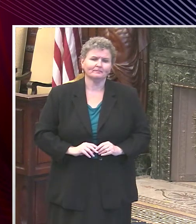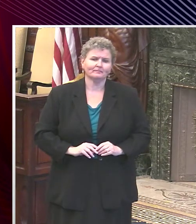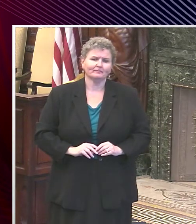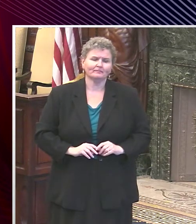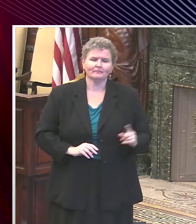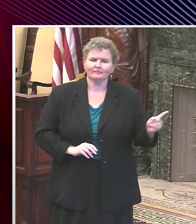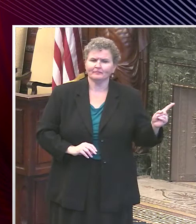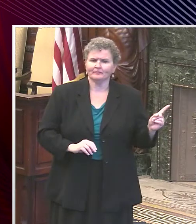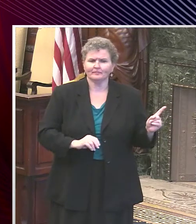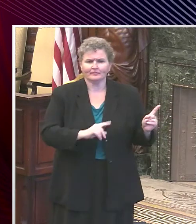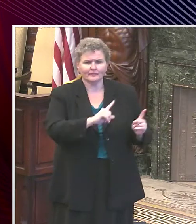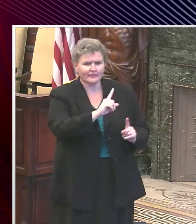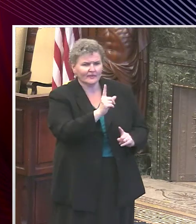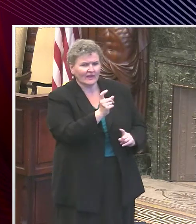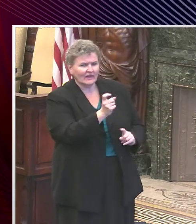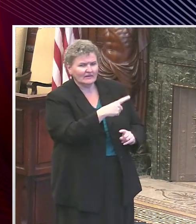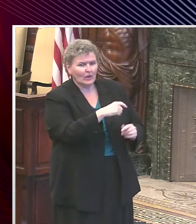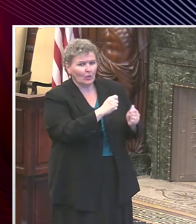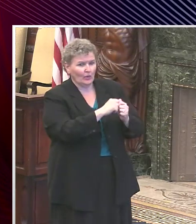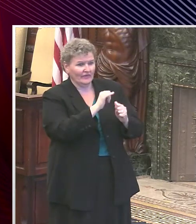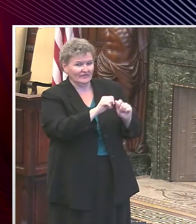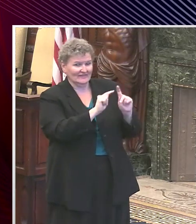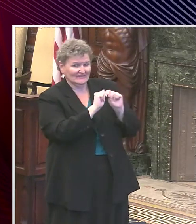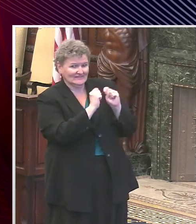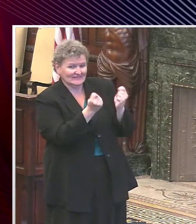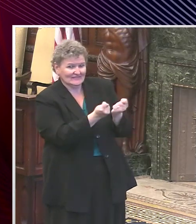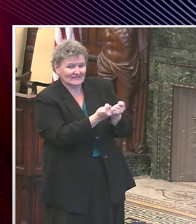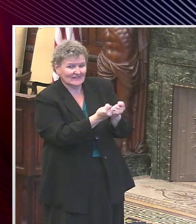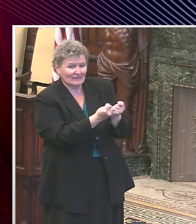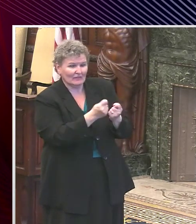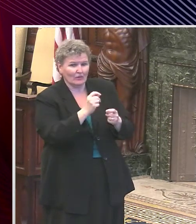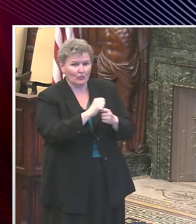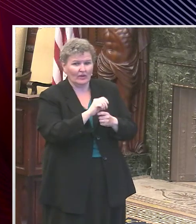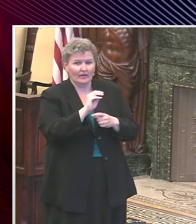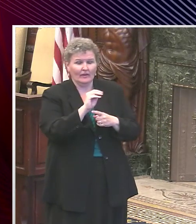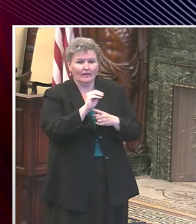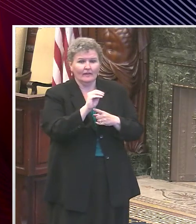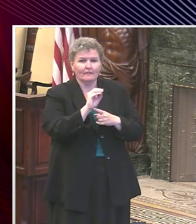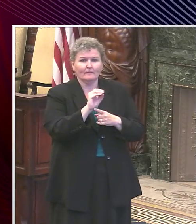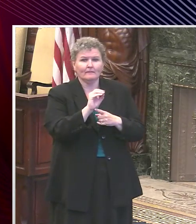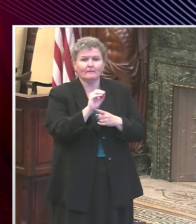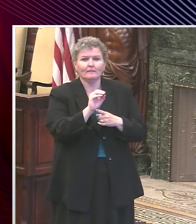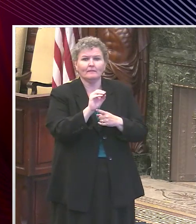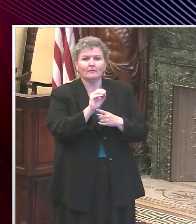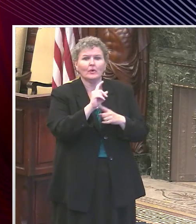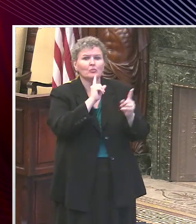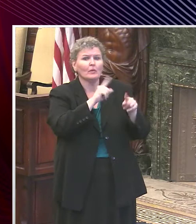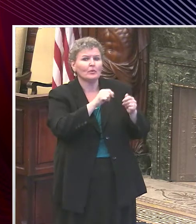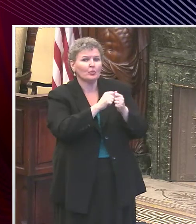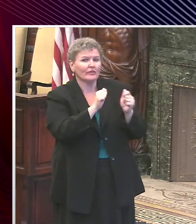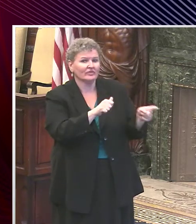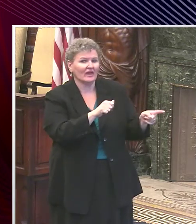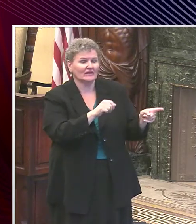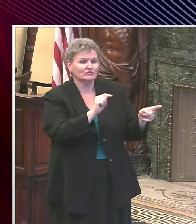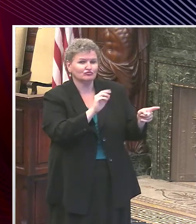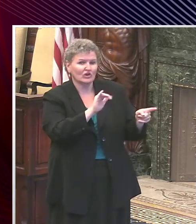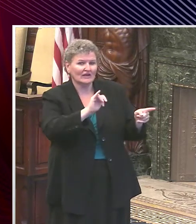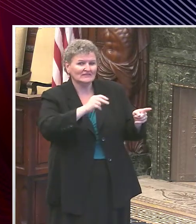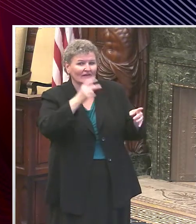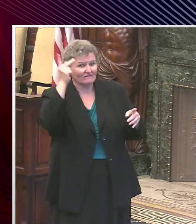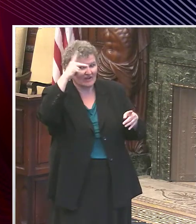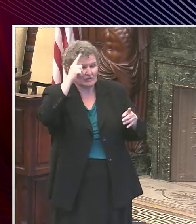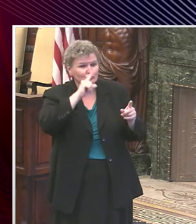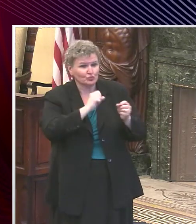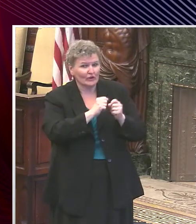with the team being responsible, that's the Marlins or the Phillies being responsible for contact tracing, if you can make that clear. And how will